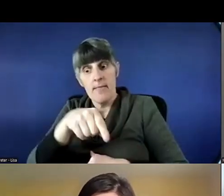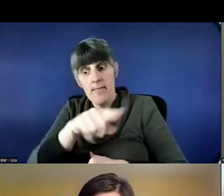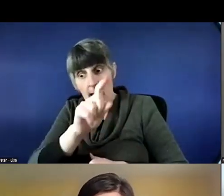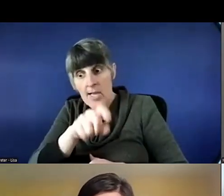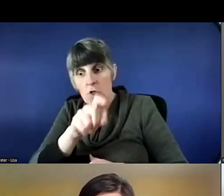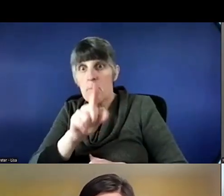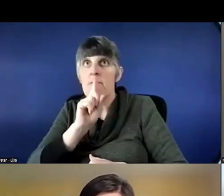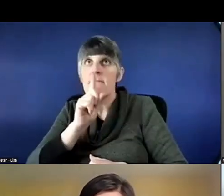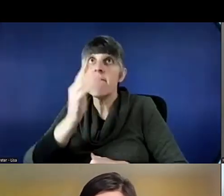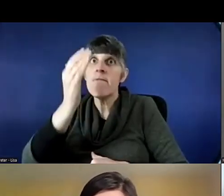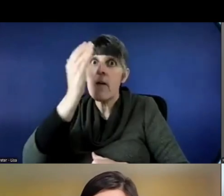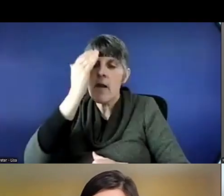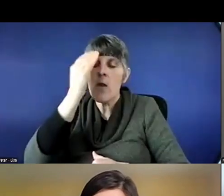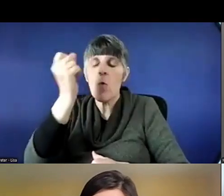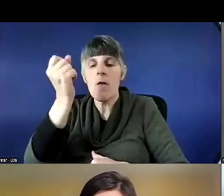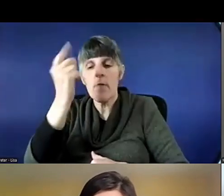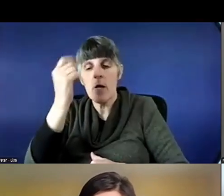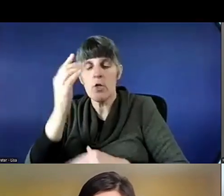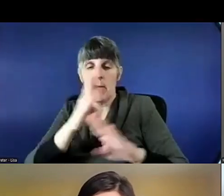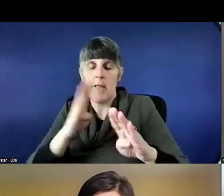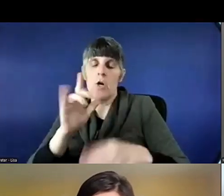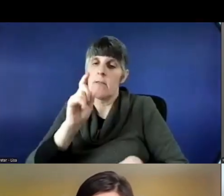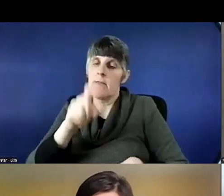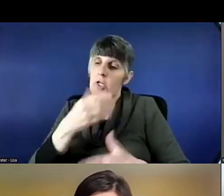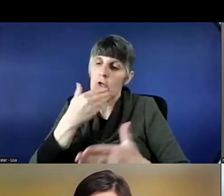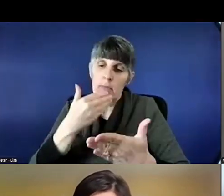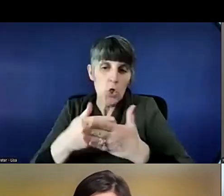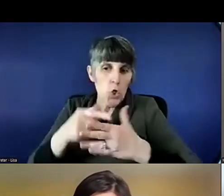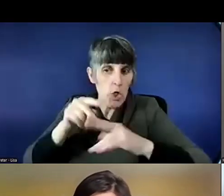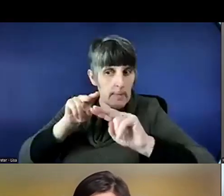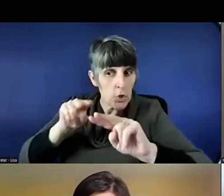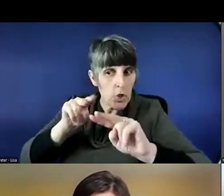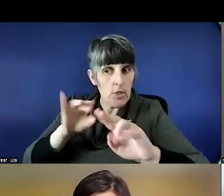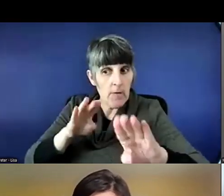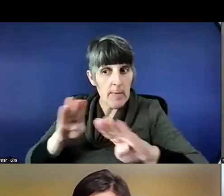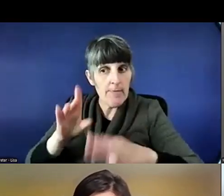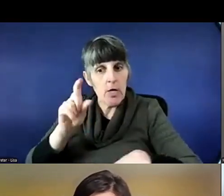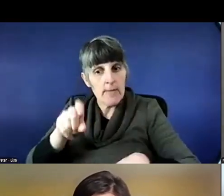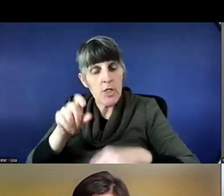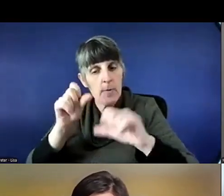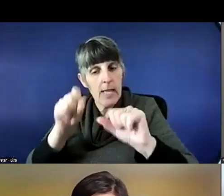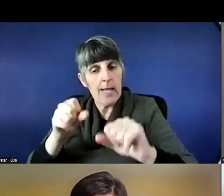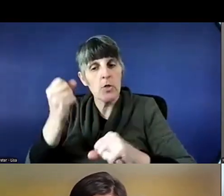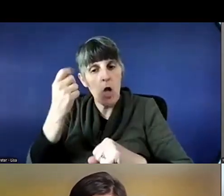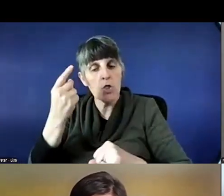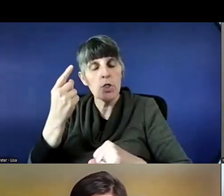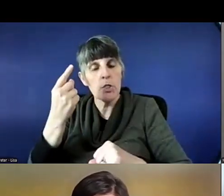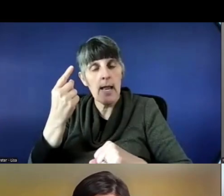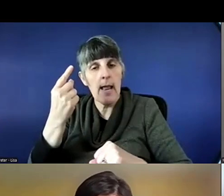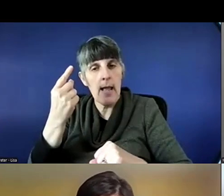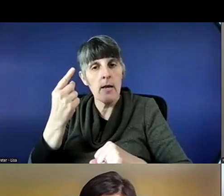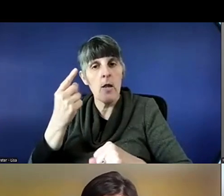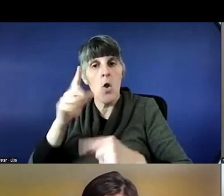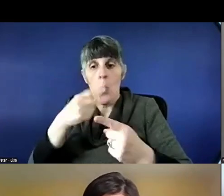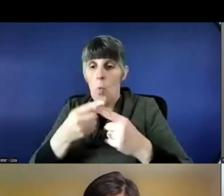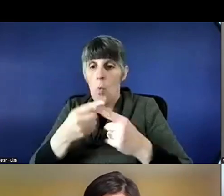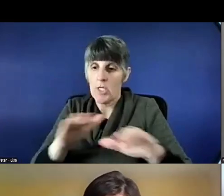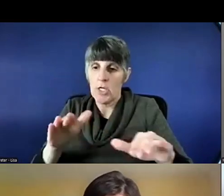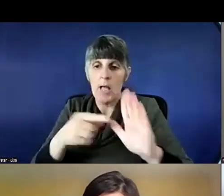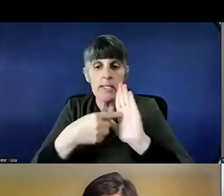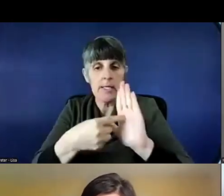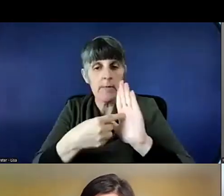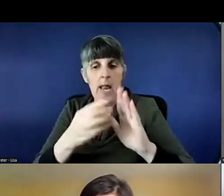very aware of understanding behavior. They should be good observers of behavior. They should be able to understand when a child is